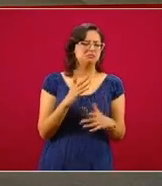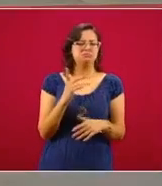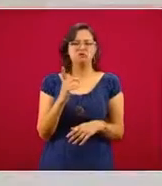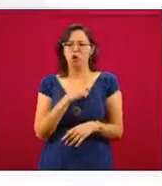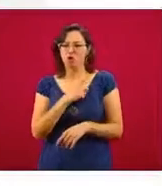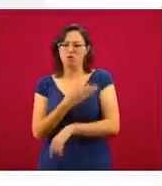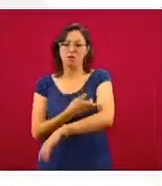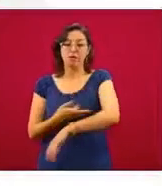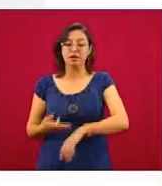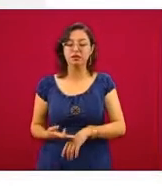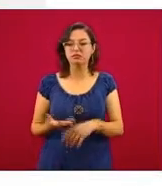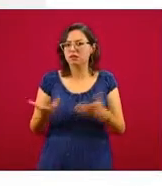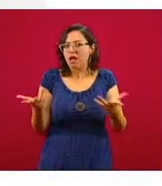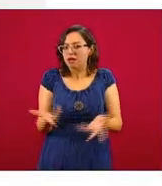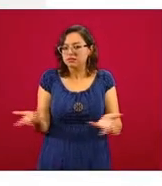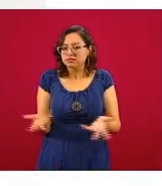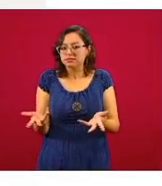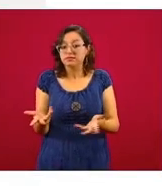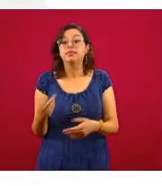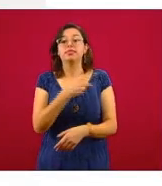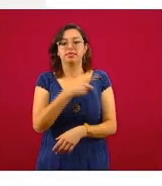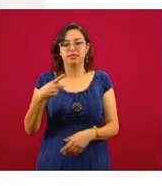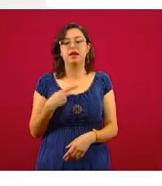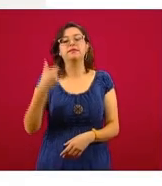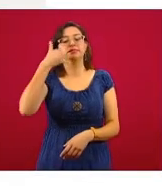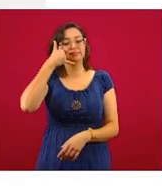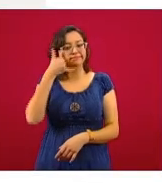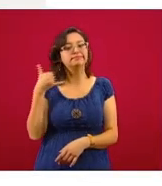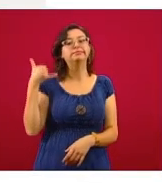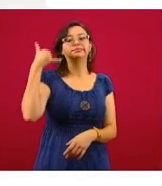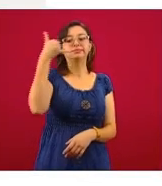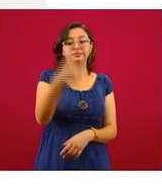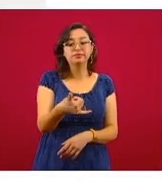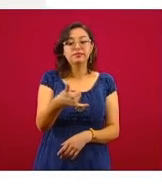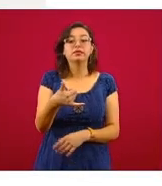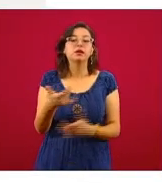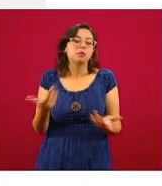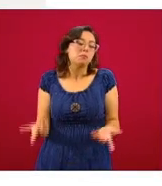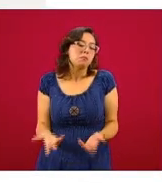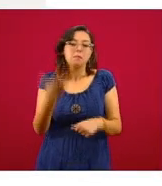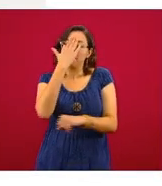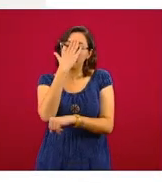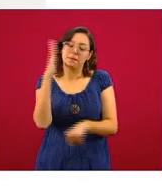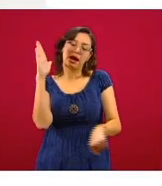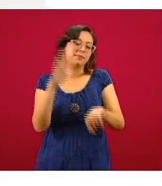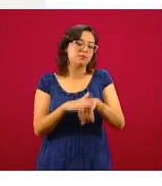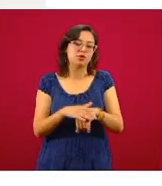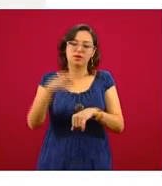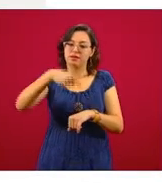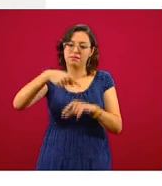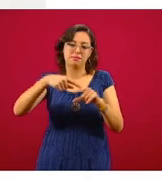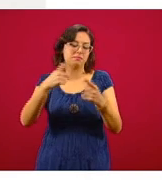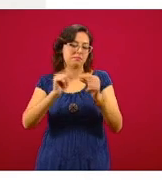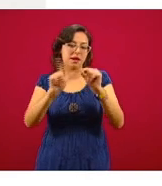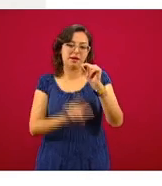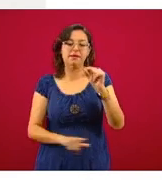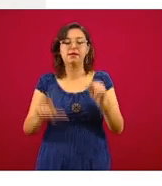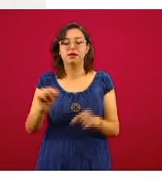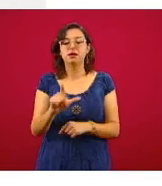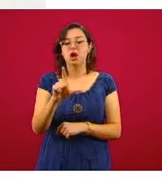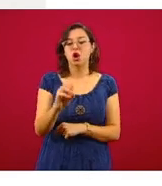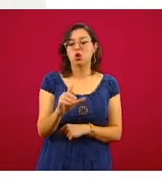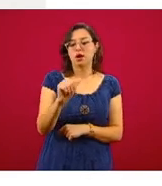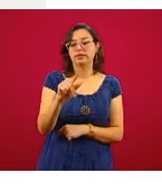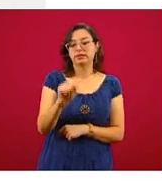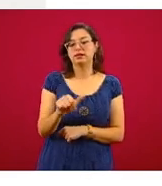and we're saying, please call one of these two telephone numbers. These are the telephone numbers that are most well known in this country.